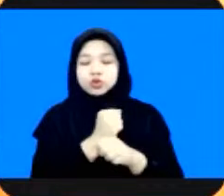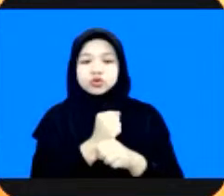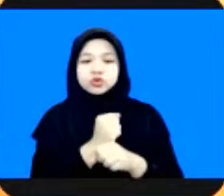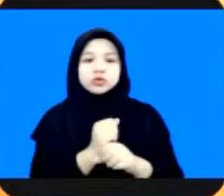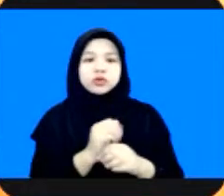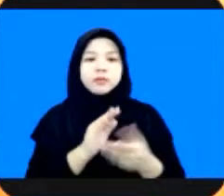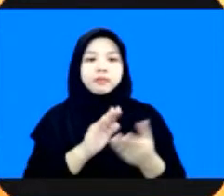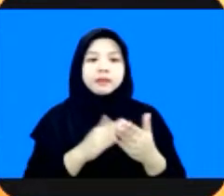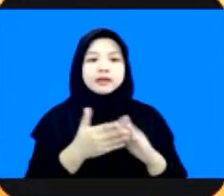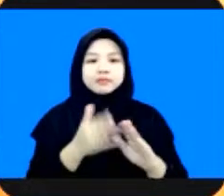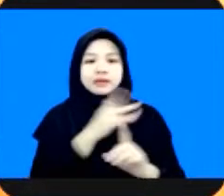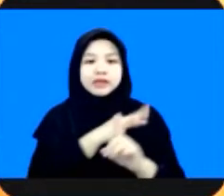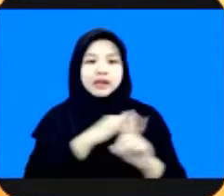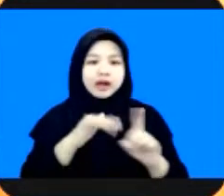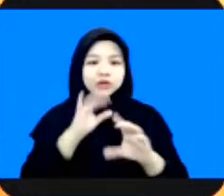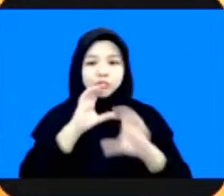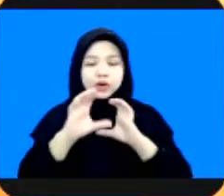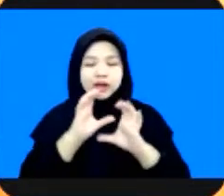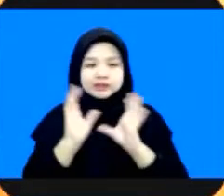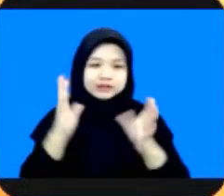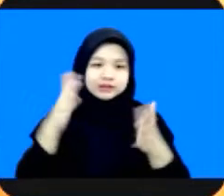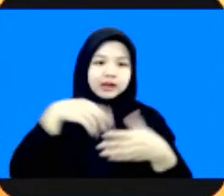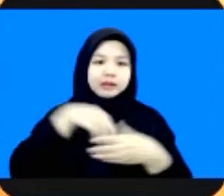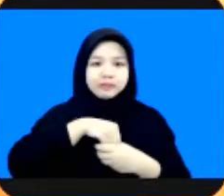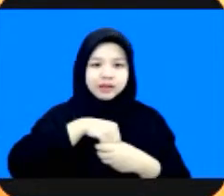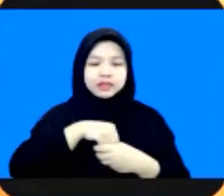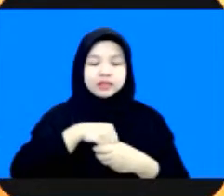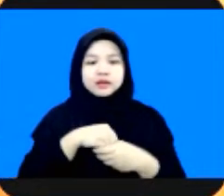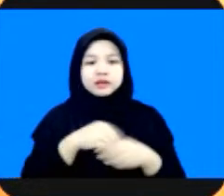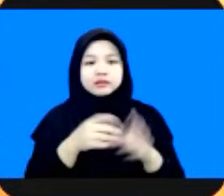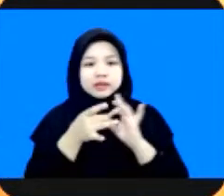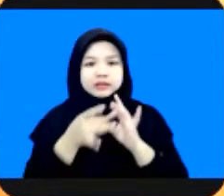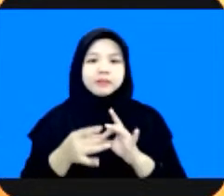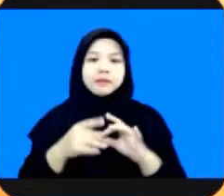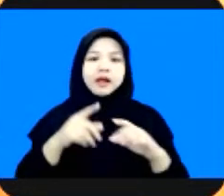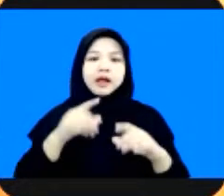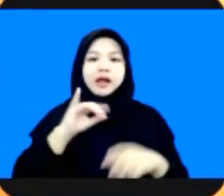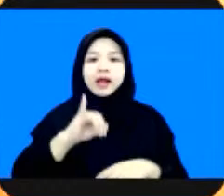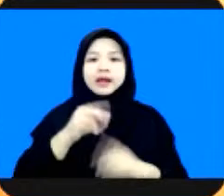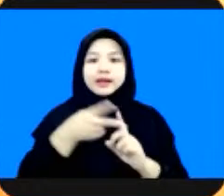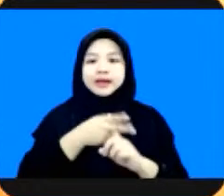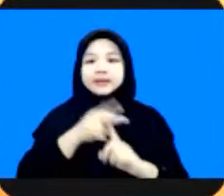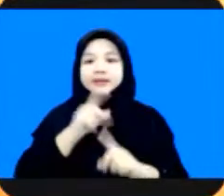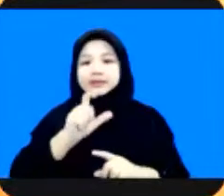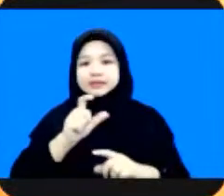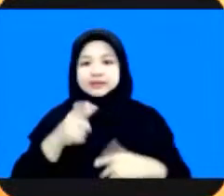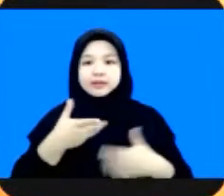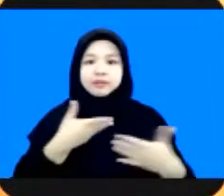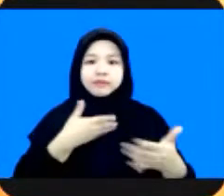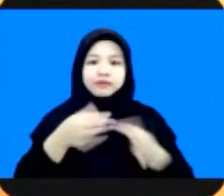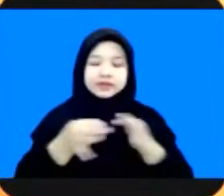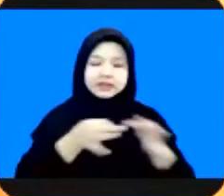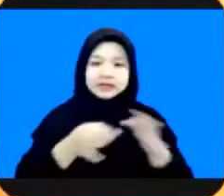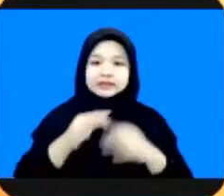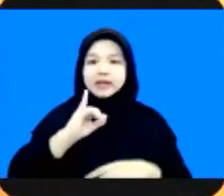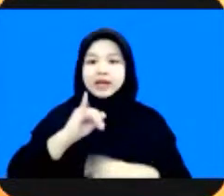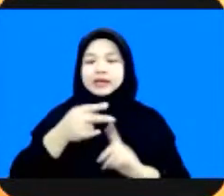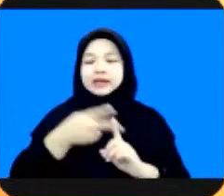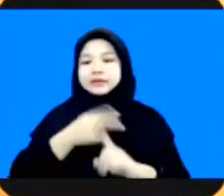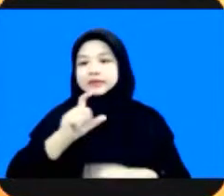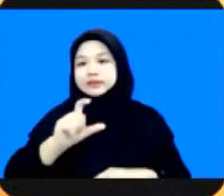UNICEF together with IFRC was facilitated this RCCE working group.